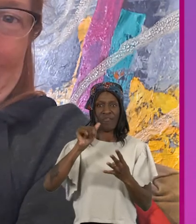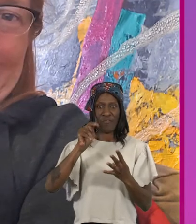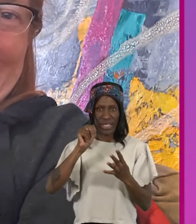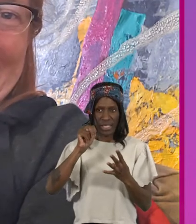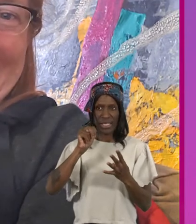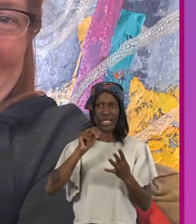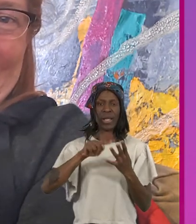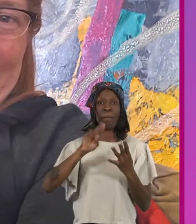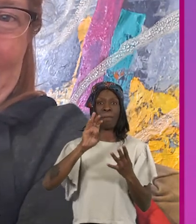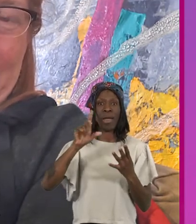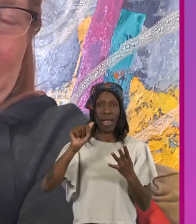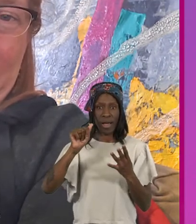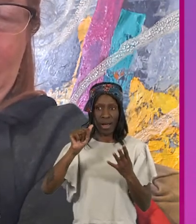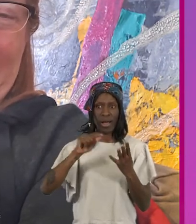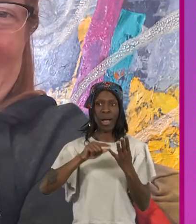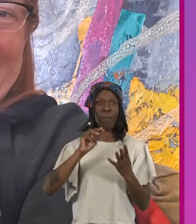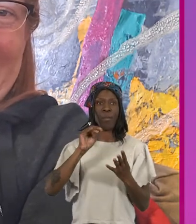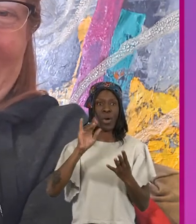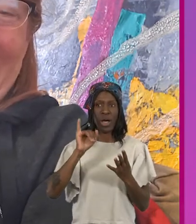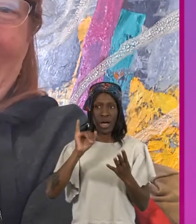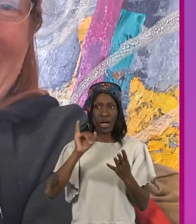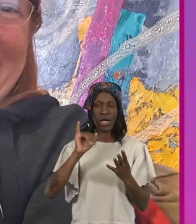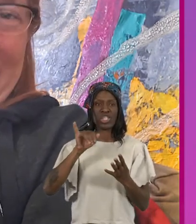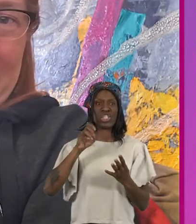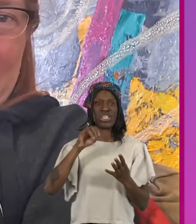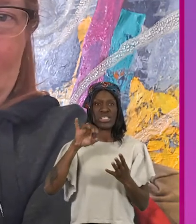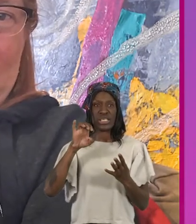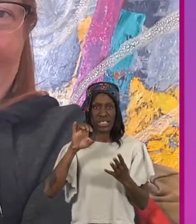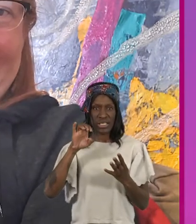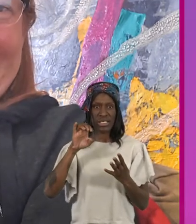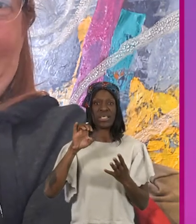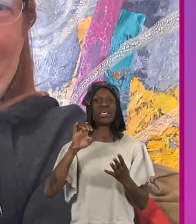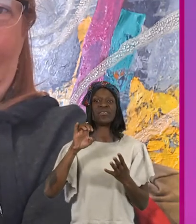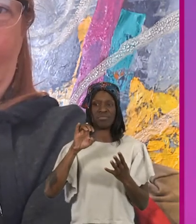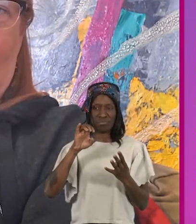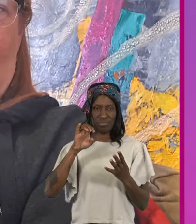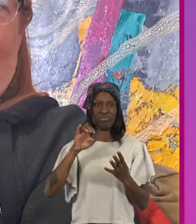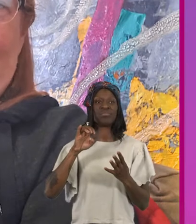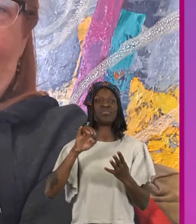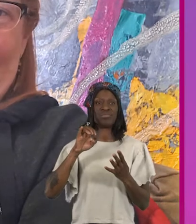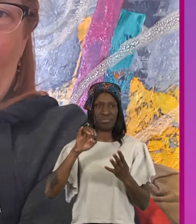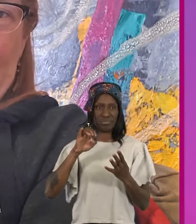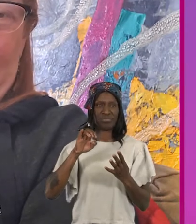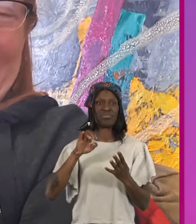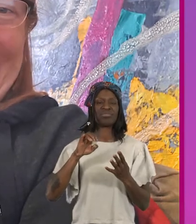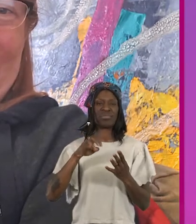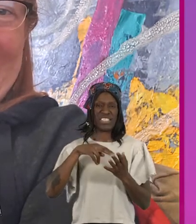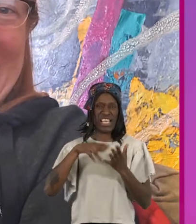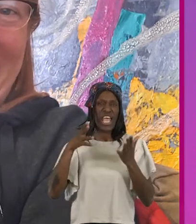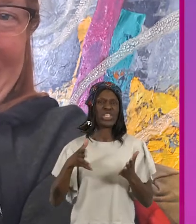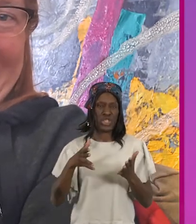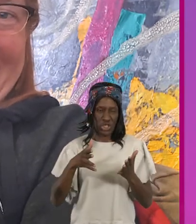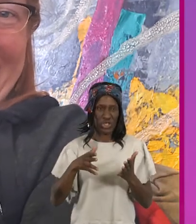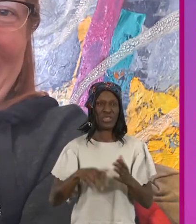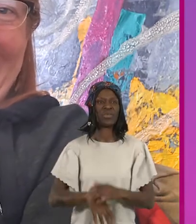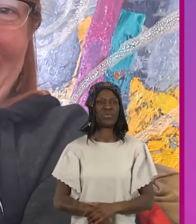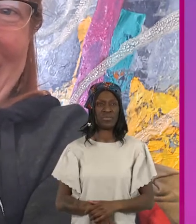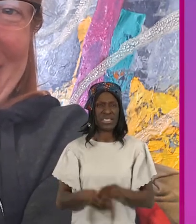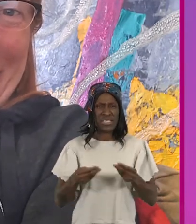core company dancers for the program this year: Sylvain Bouchard, Bella Bose, Moni Hoffman, and Jesse